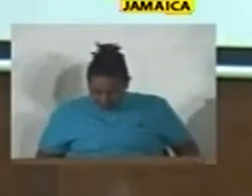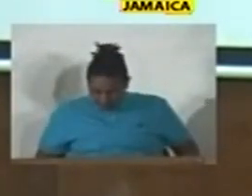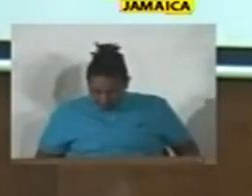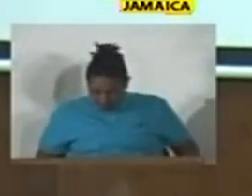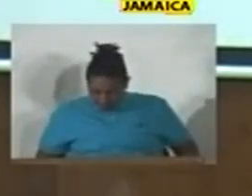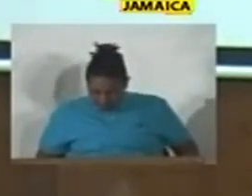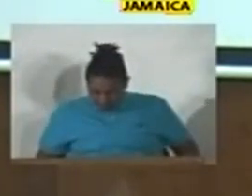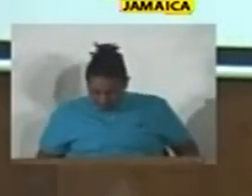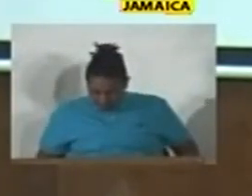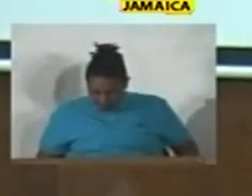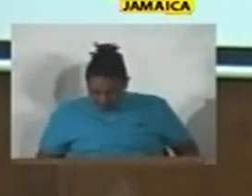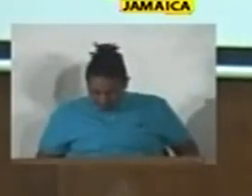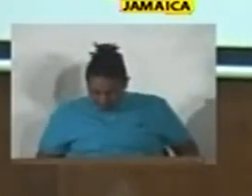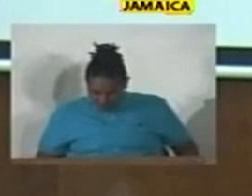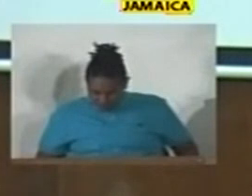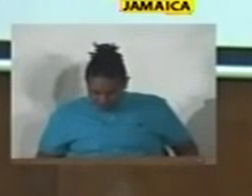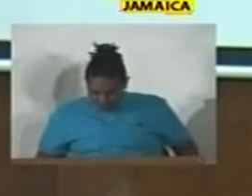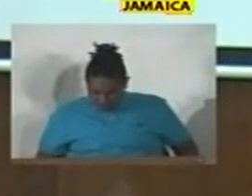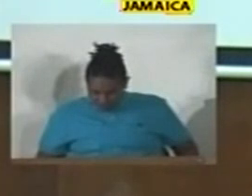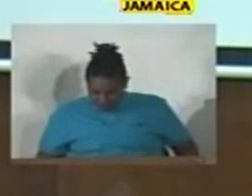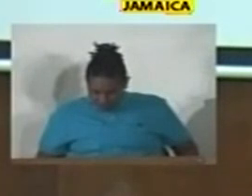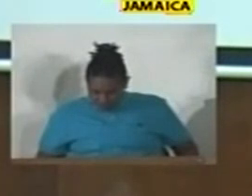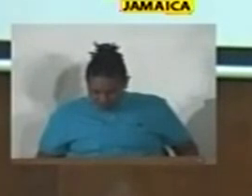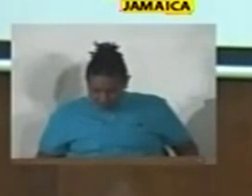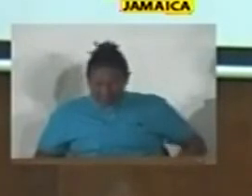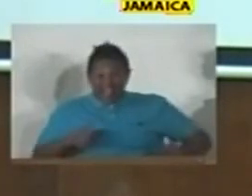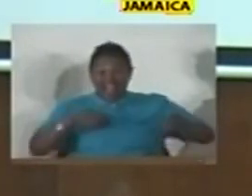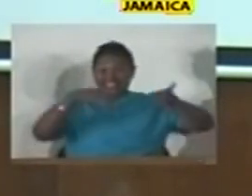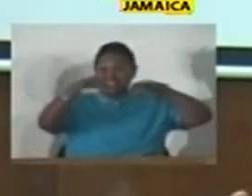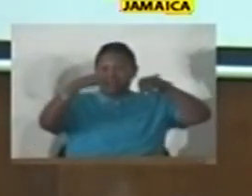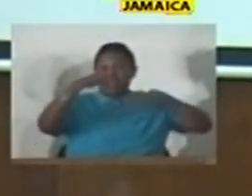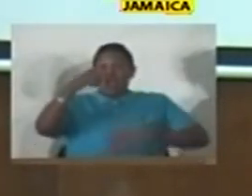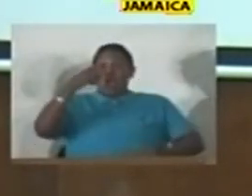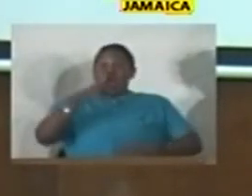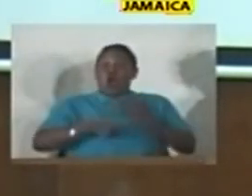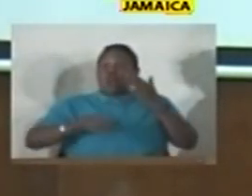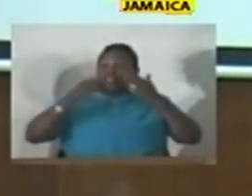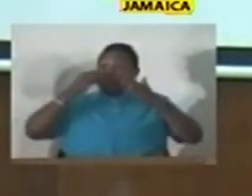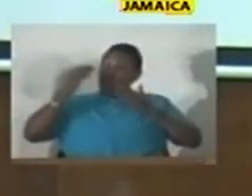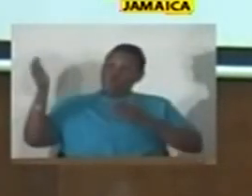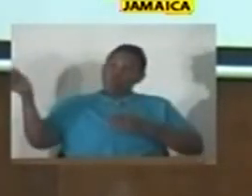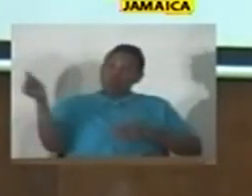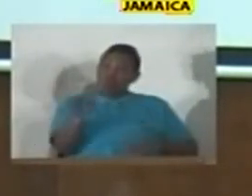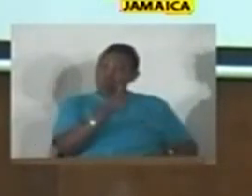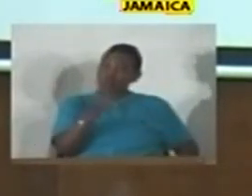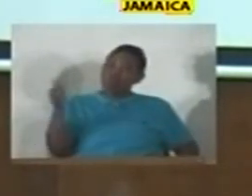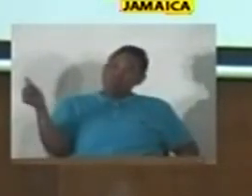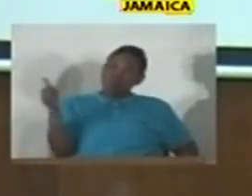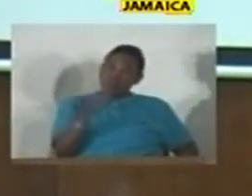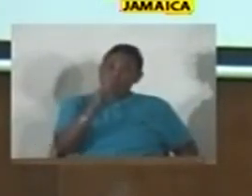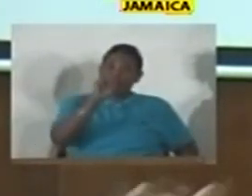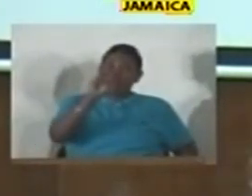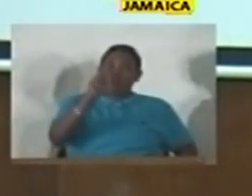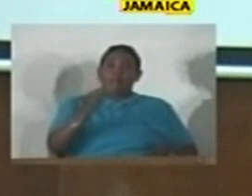Now, it is one where I explain that the cost of transporting the raw material from all parts of the